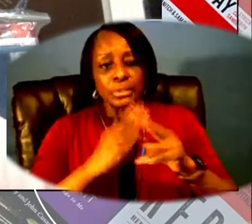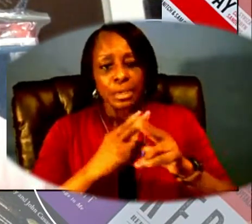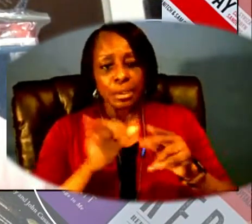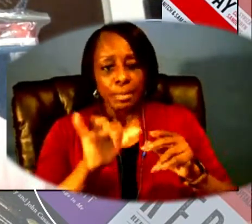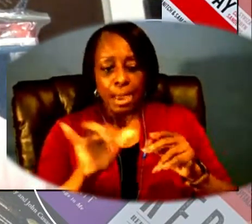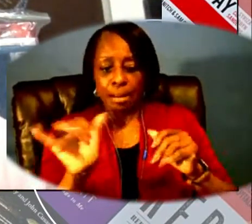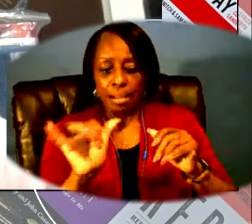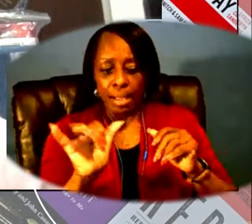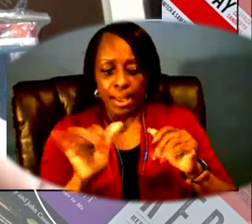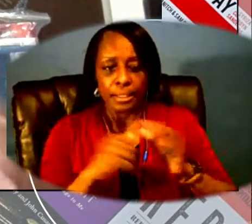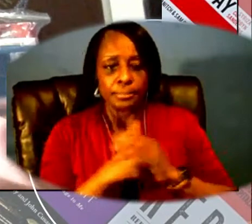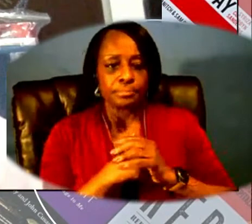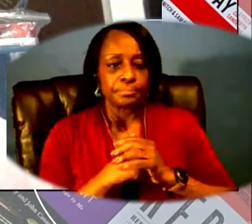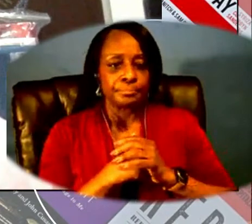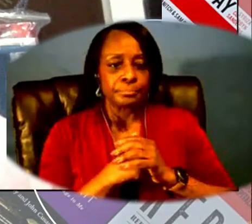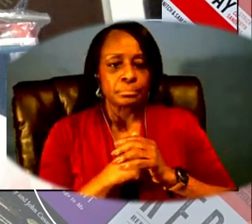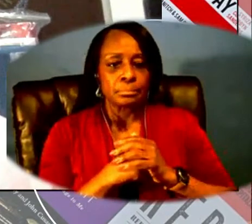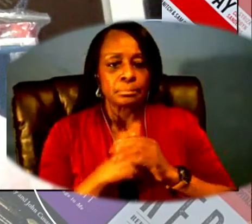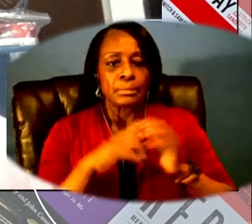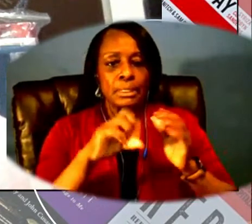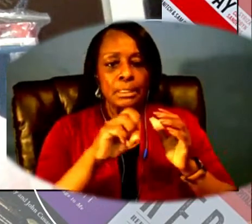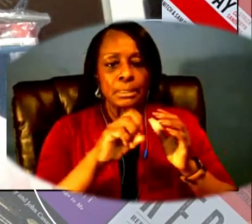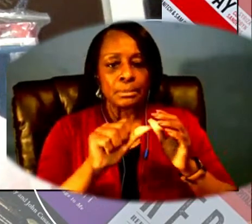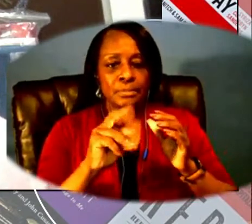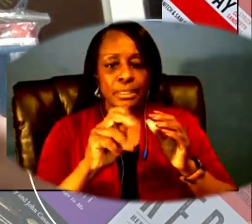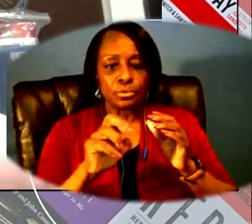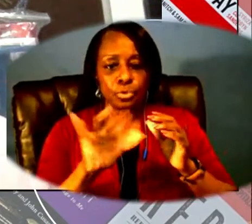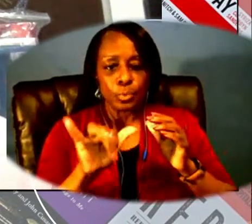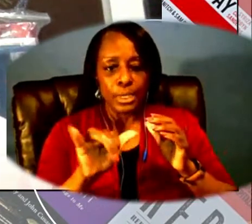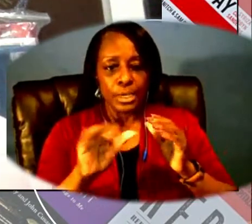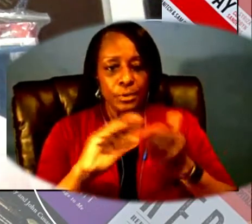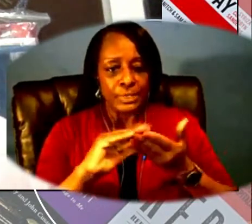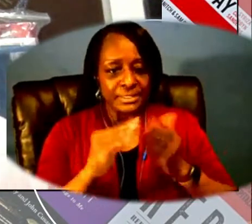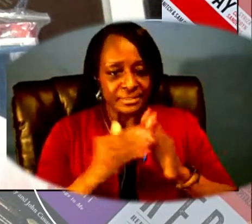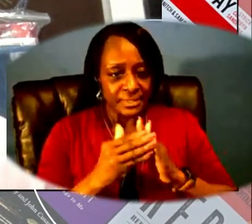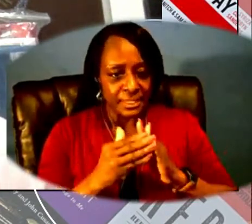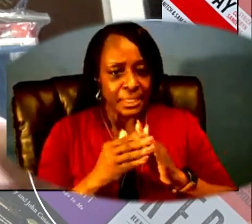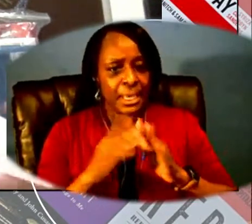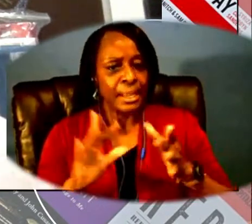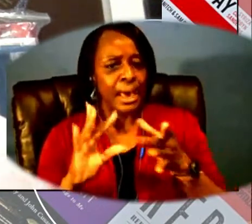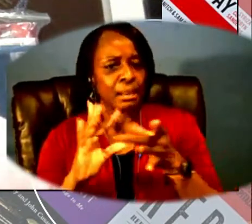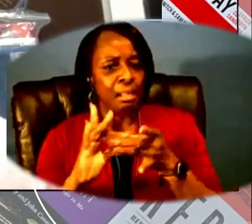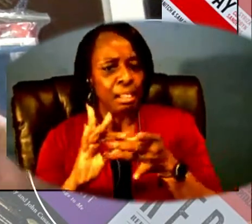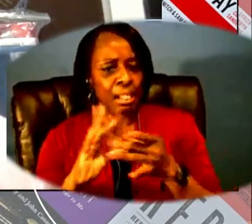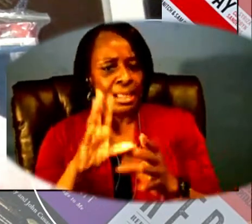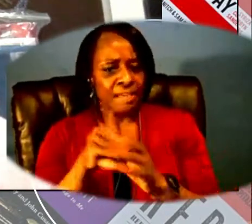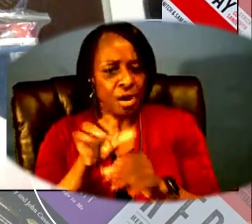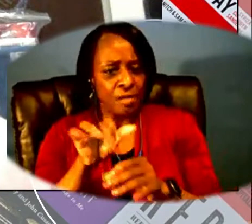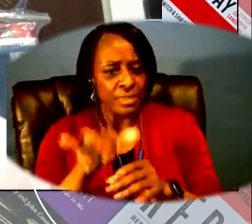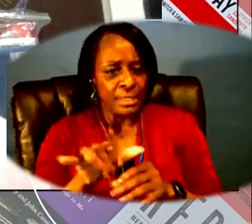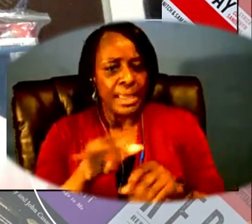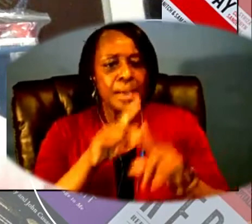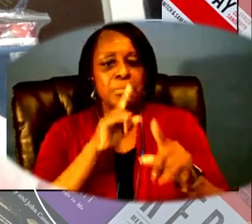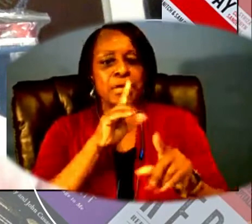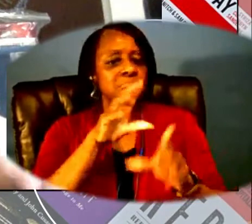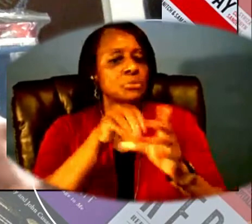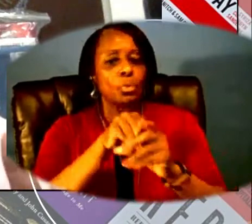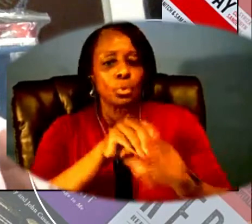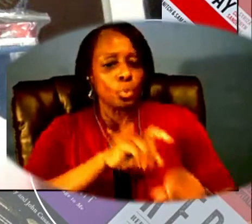like sanctuary city, there's a lot of nuance around it, but it's a city that doesn't include police.